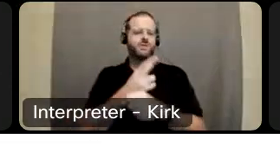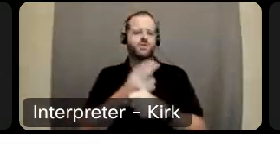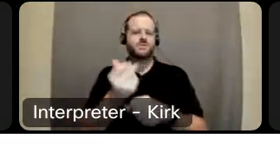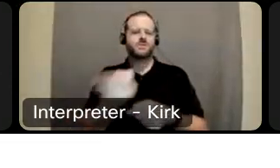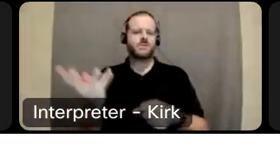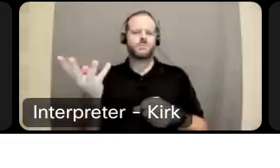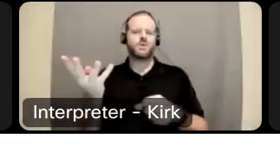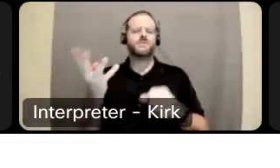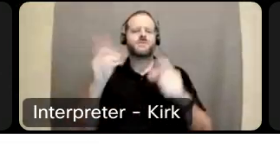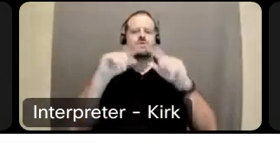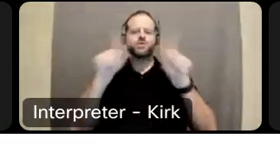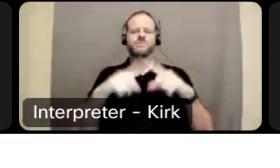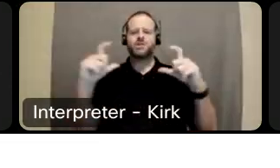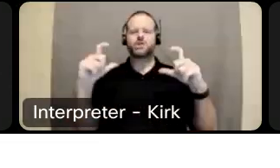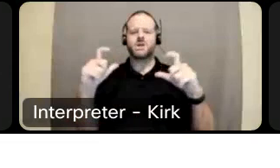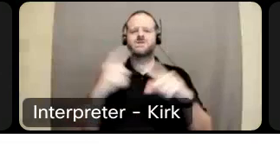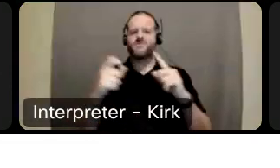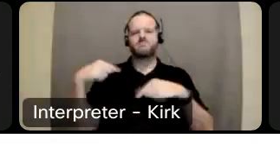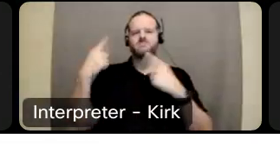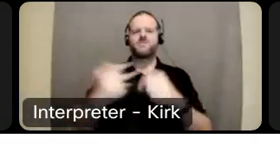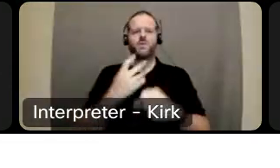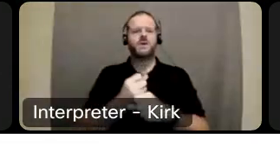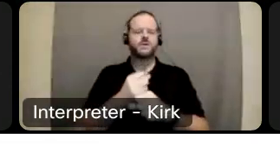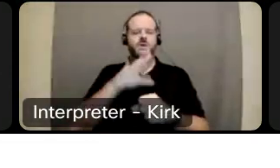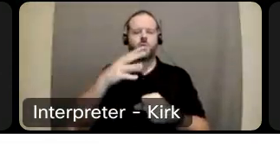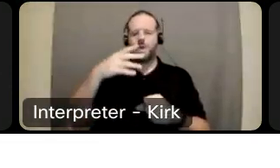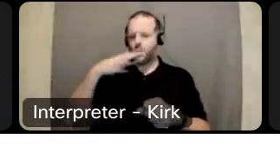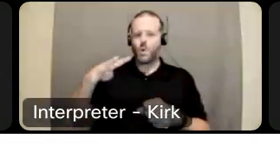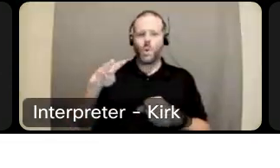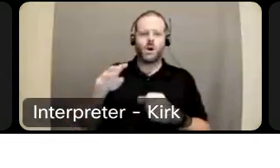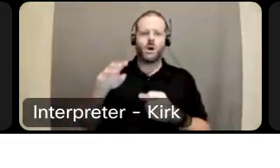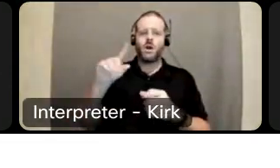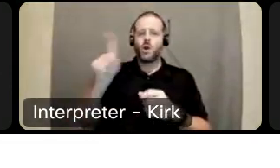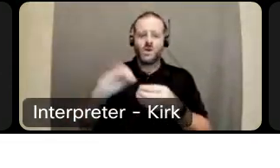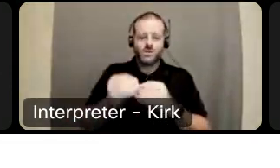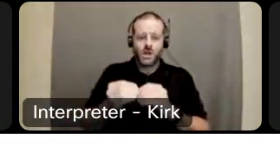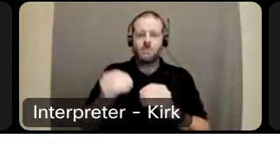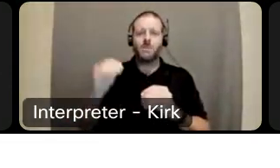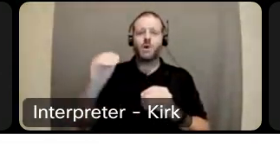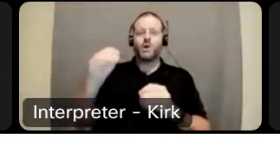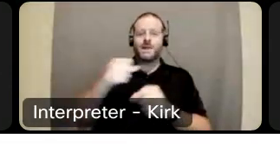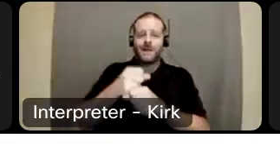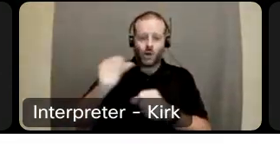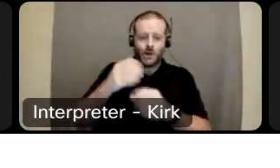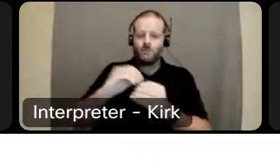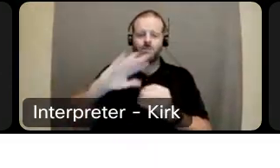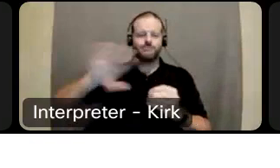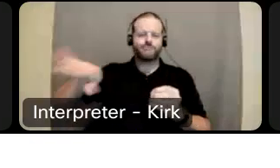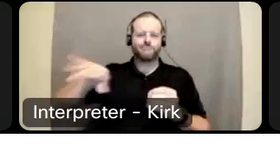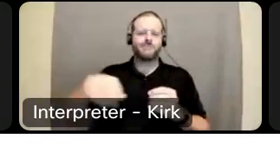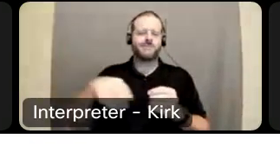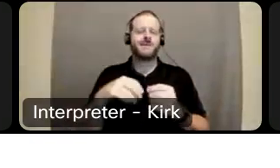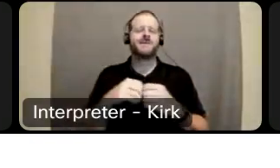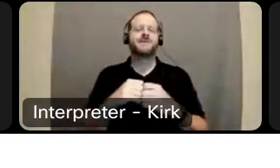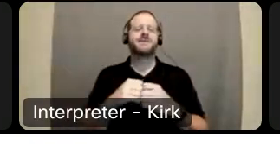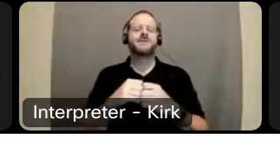of screenshots from across the year. So you can disregard the question numbers. Some of these things have adjusted slightly and some of these years,